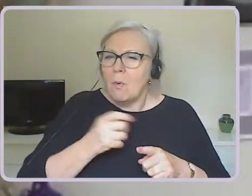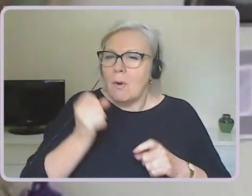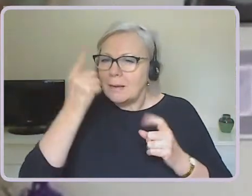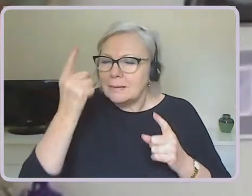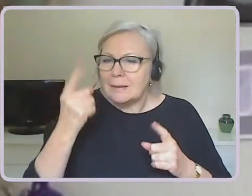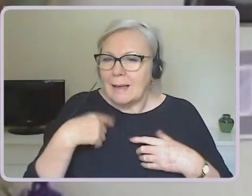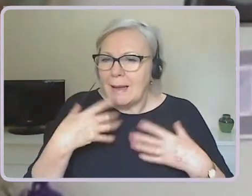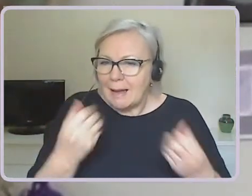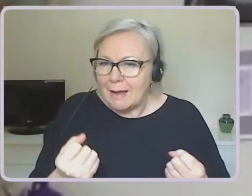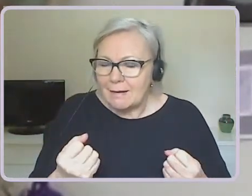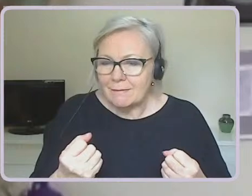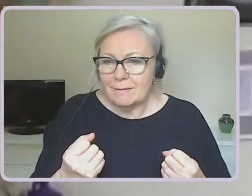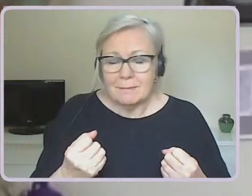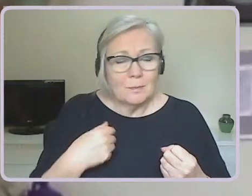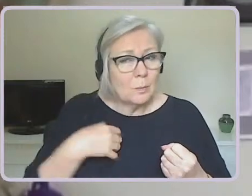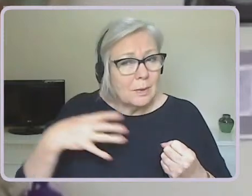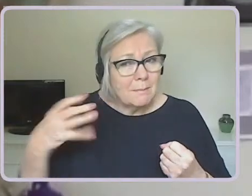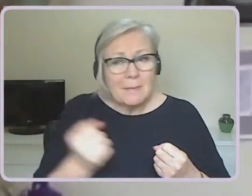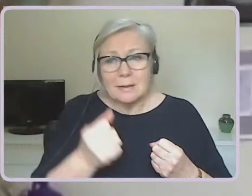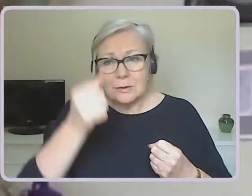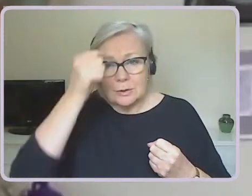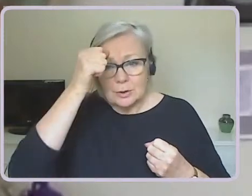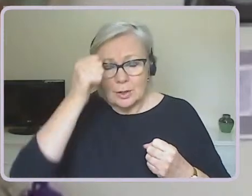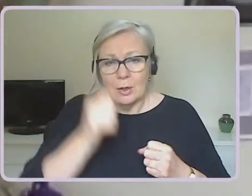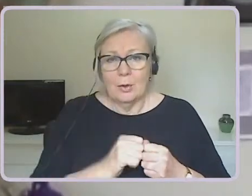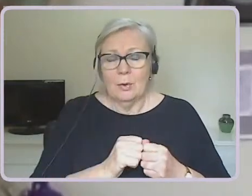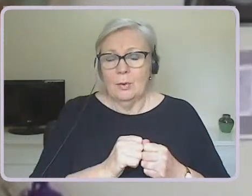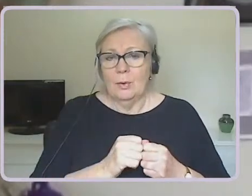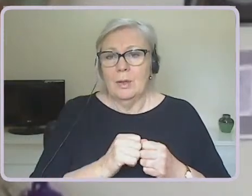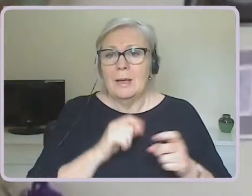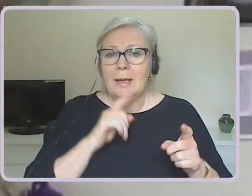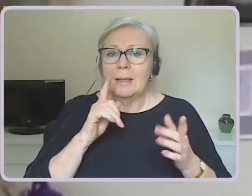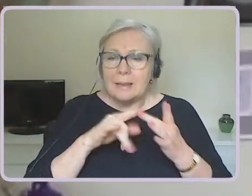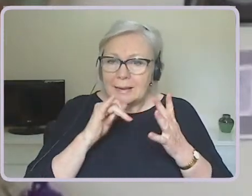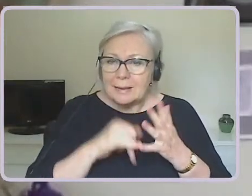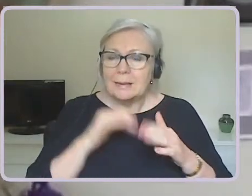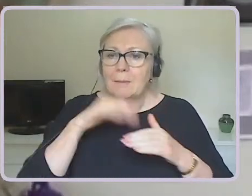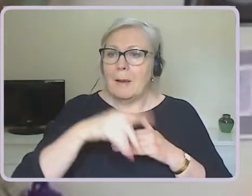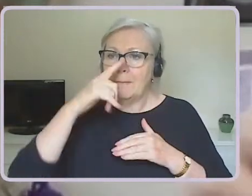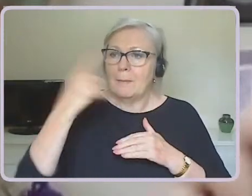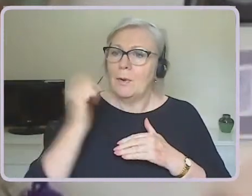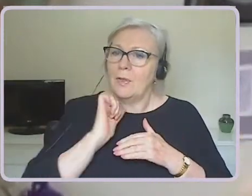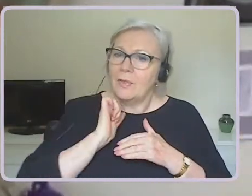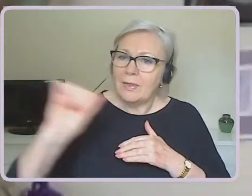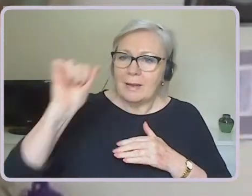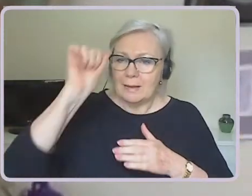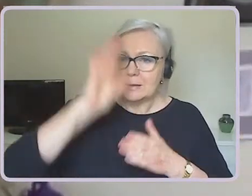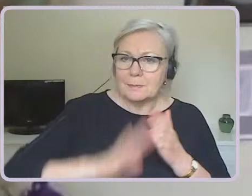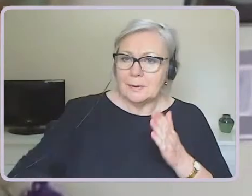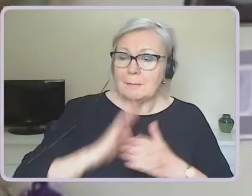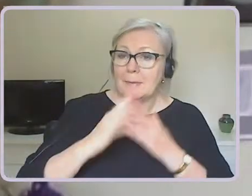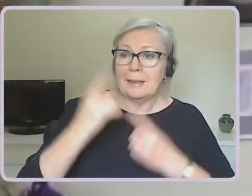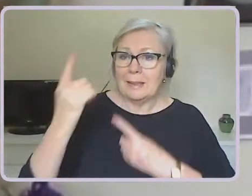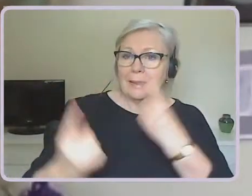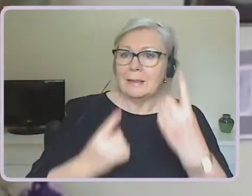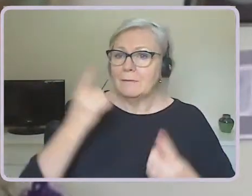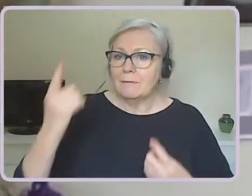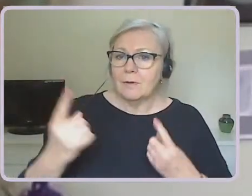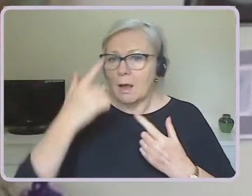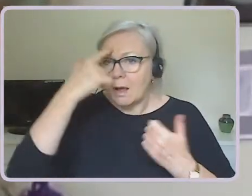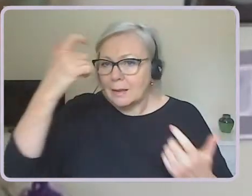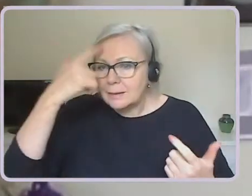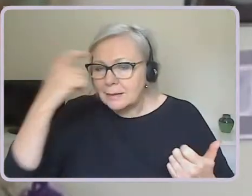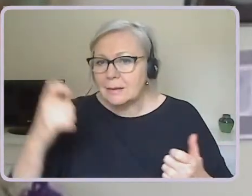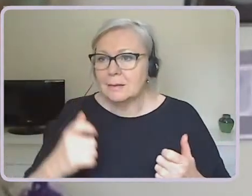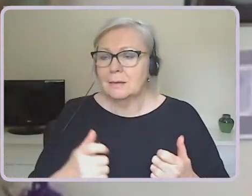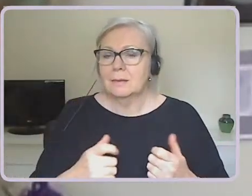to recognise that it's the ground-based experience so that those individual solutions can be arrived